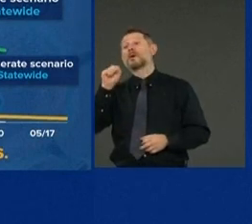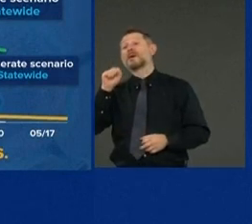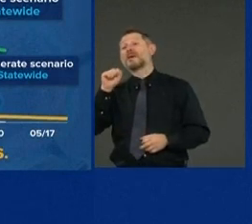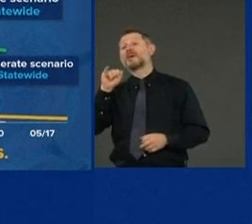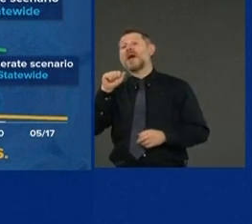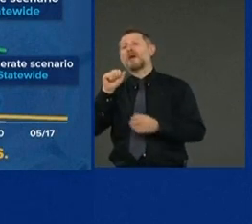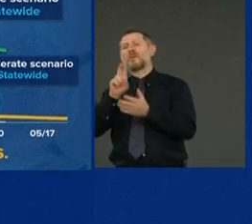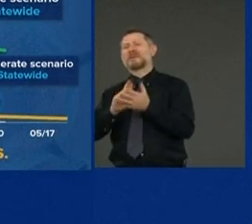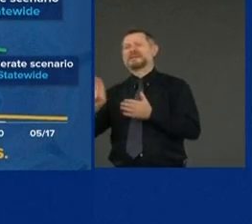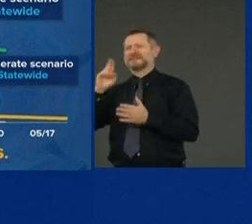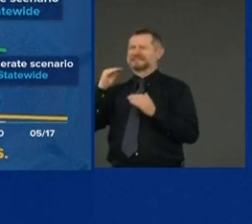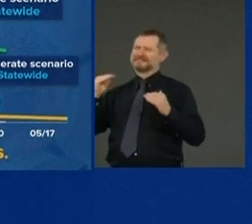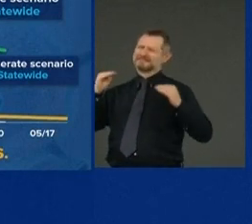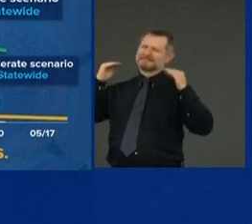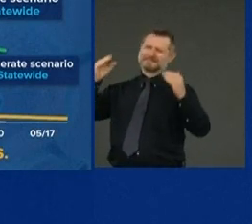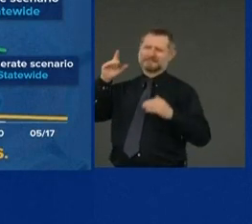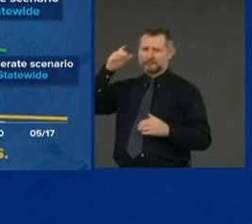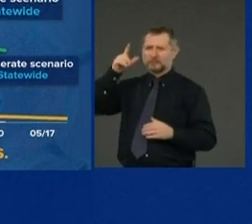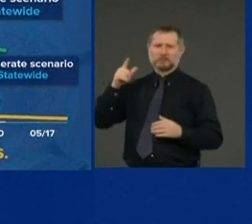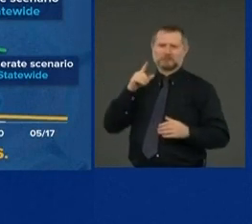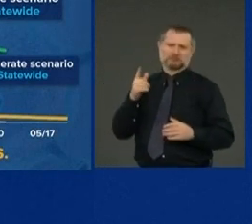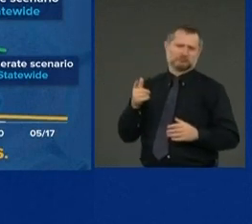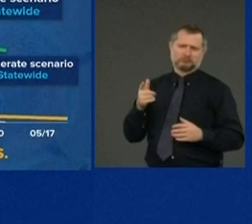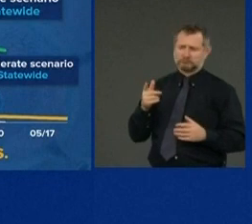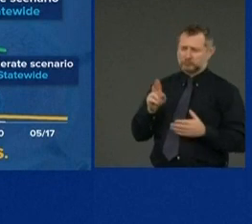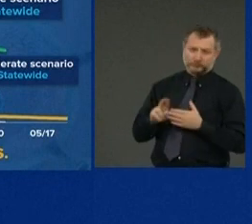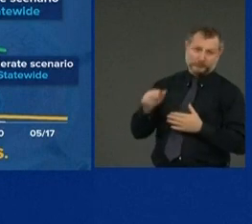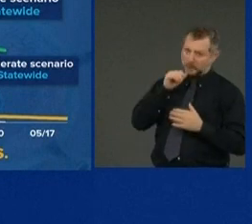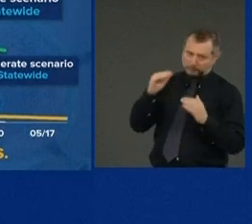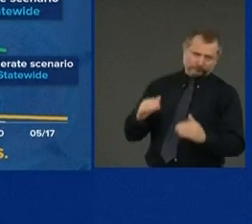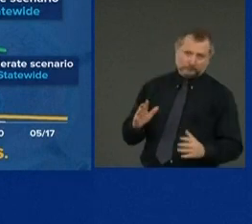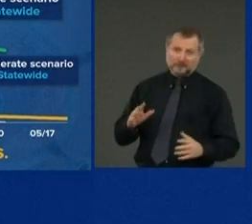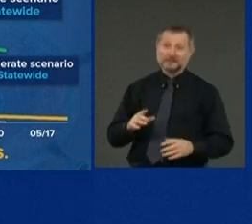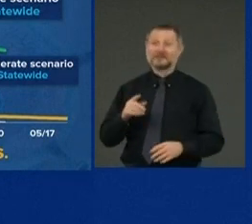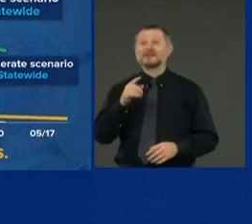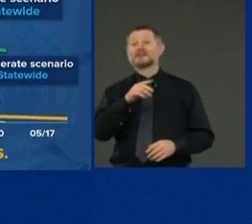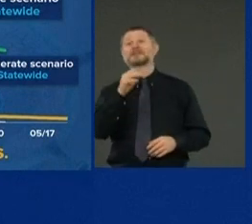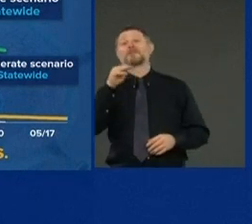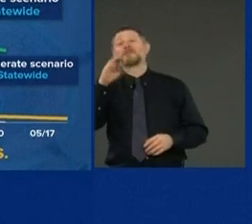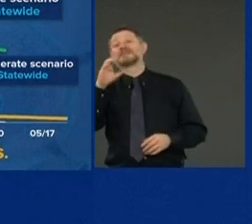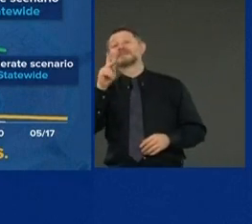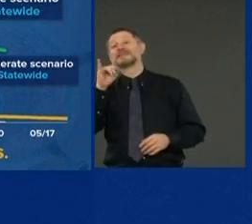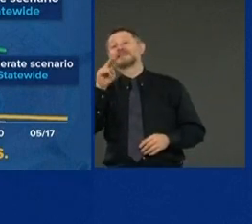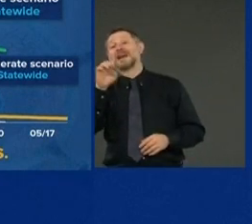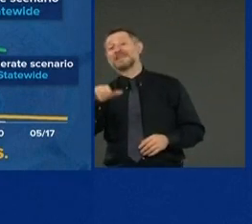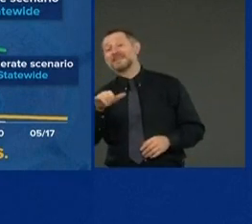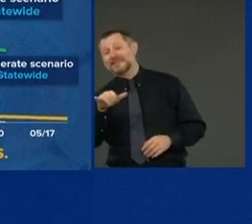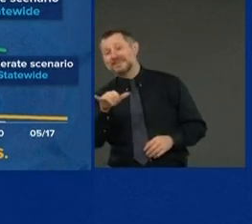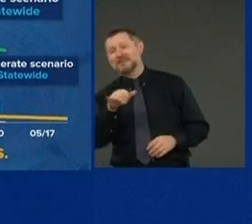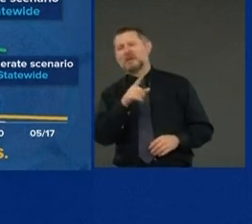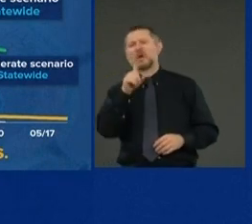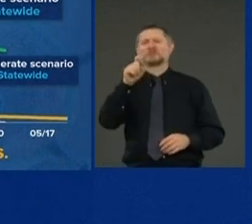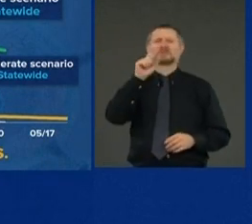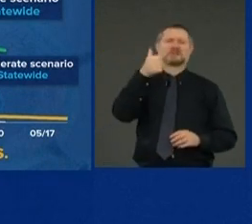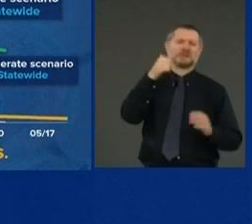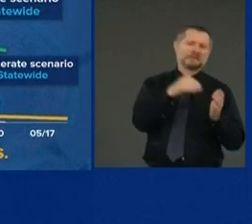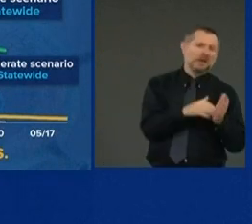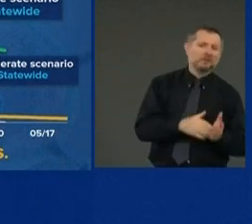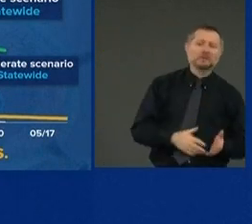McKinsey, 110,000. McKinsey moderate with mitigation,